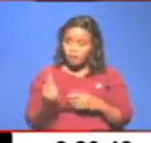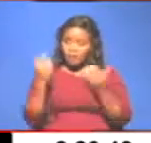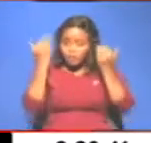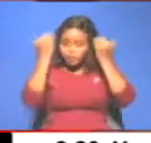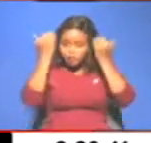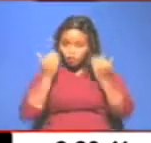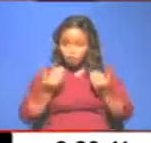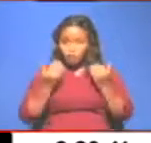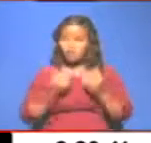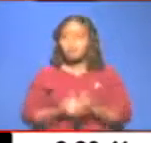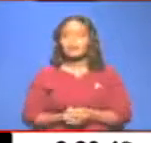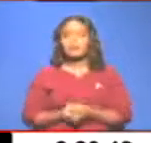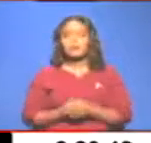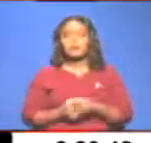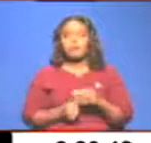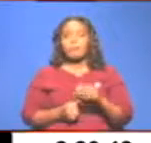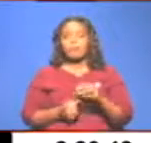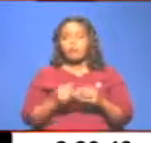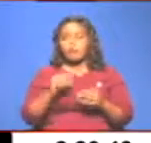regards the second and fourth accused,